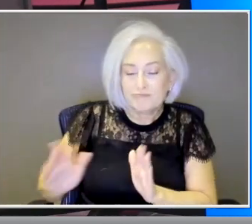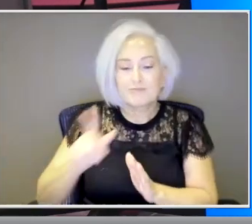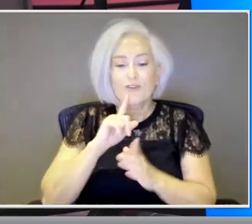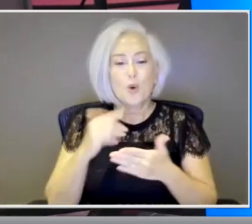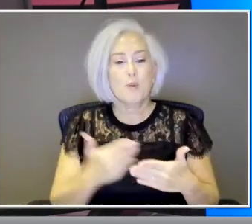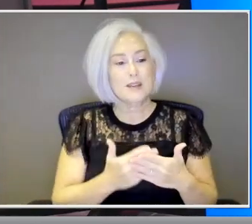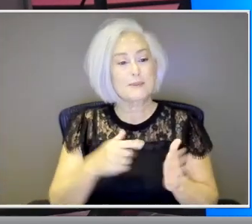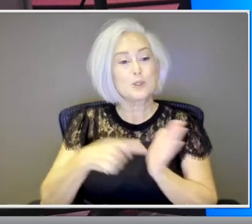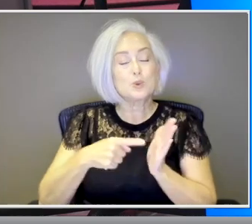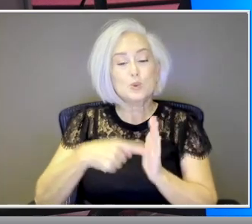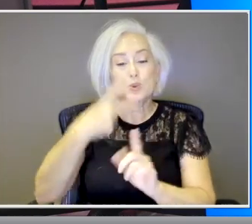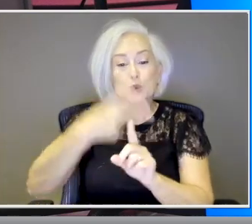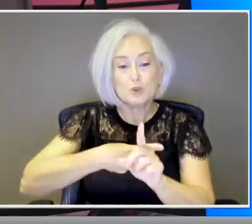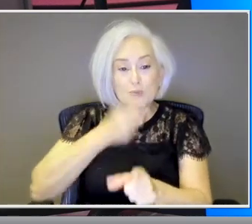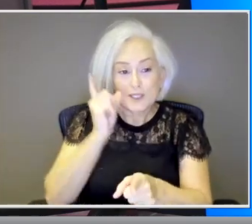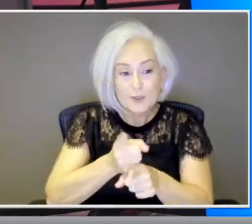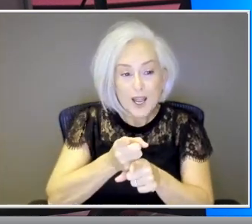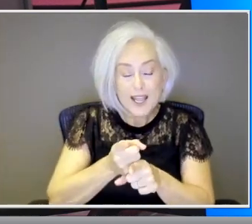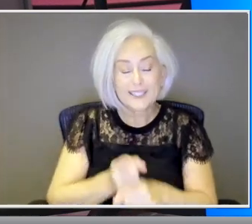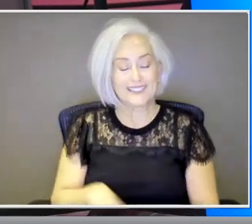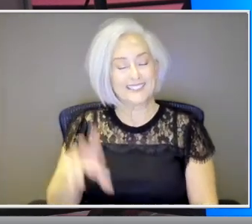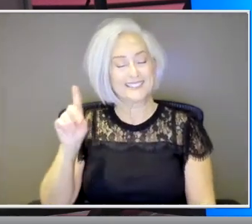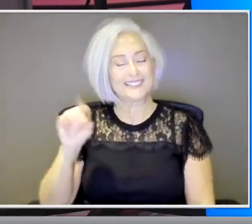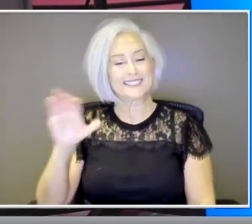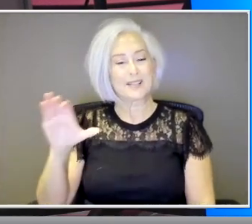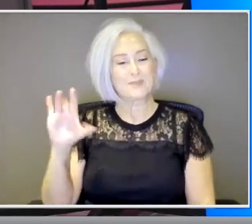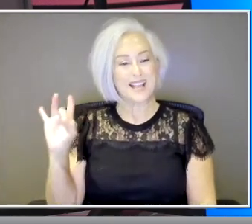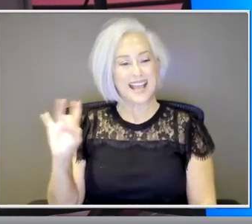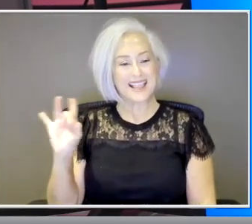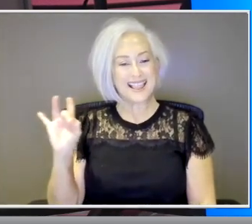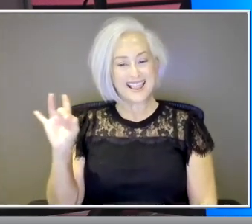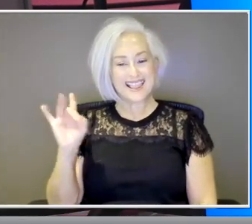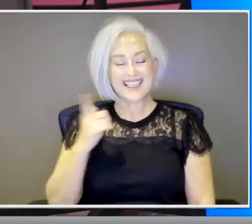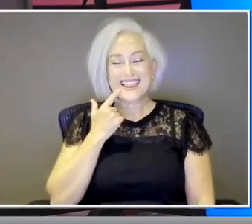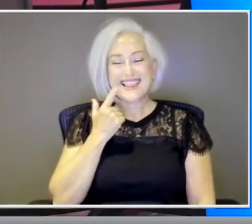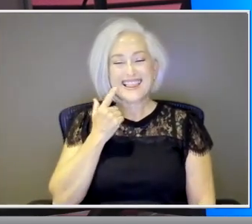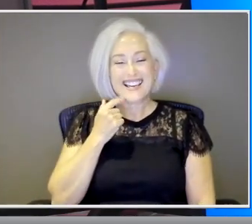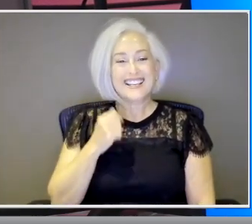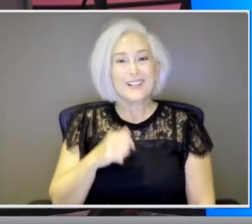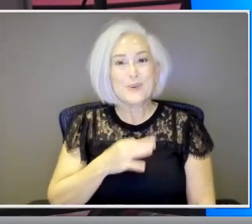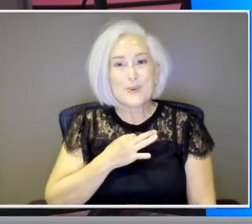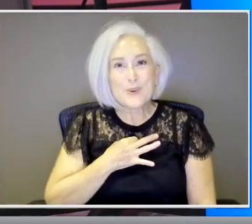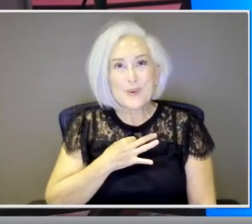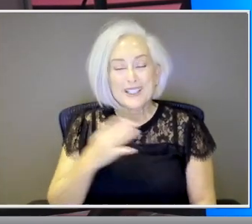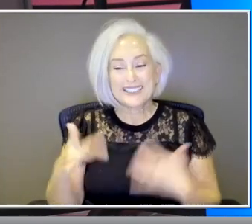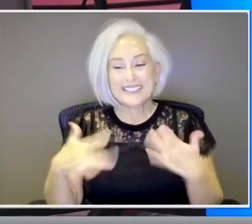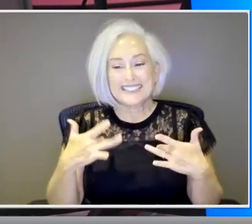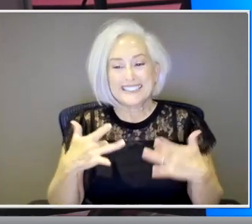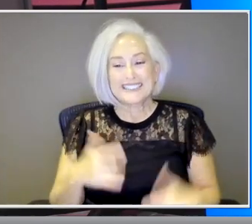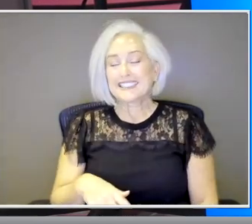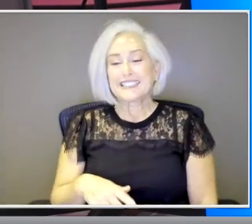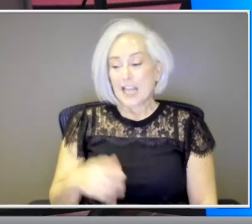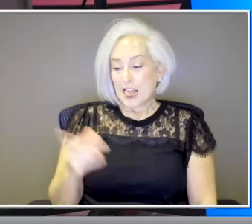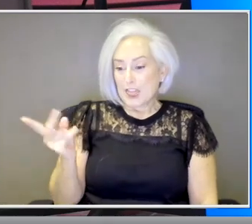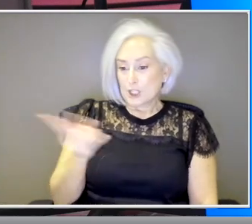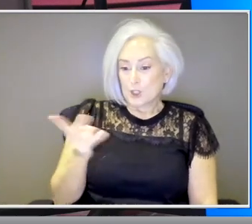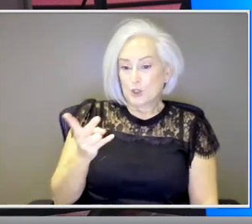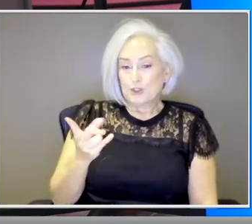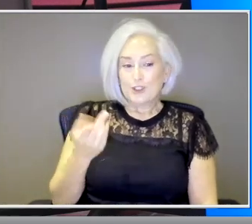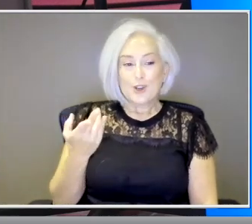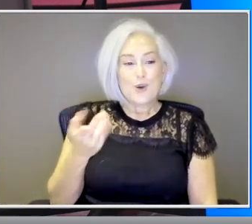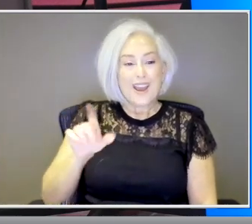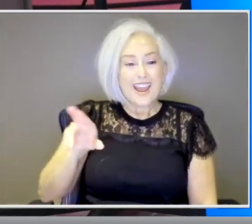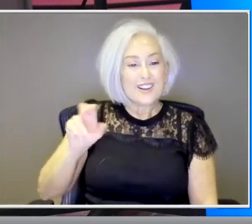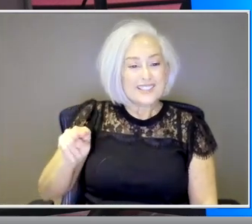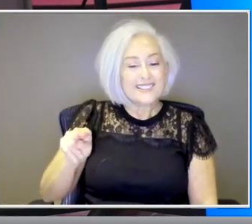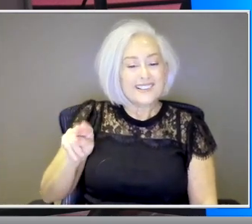months. December 8th. December 8th, so right around the corner. As a couple, Harrison's your rock. Yes. When you talk about